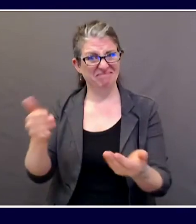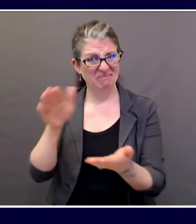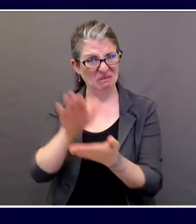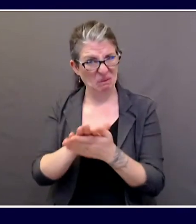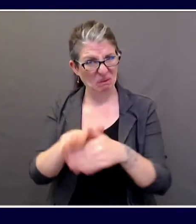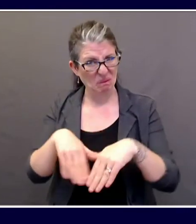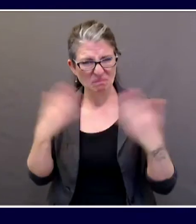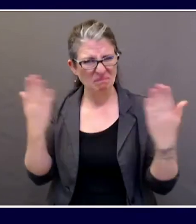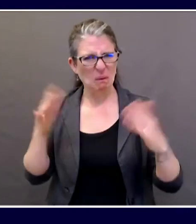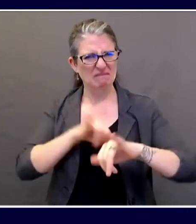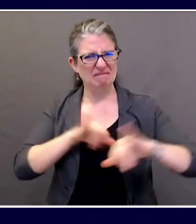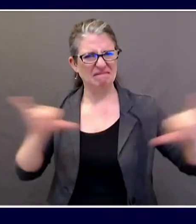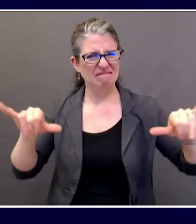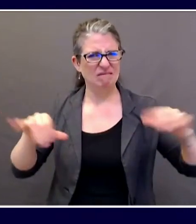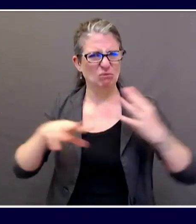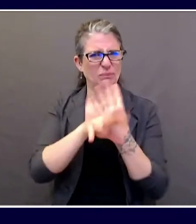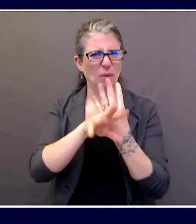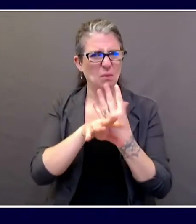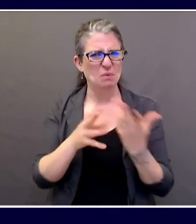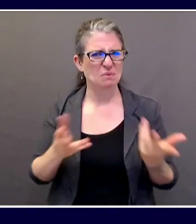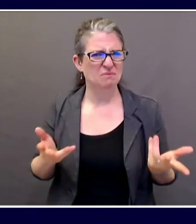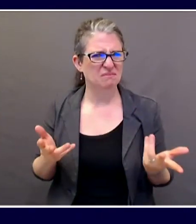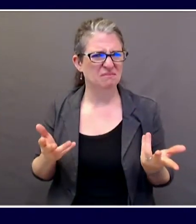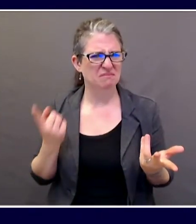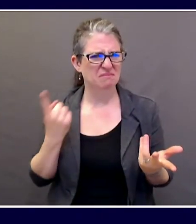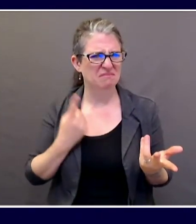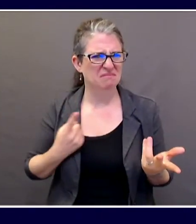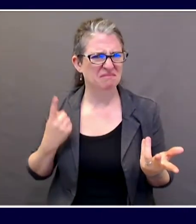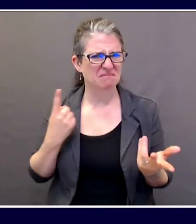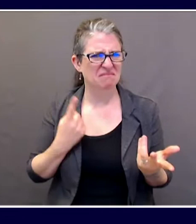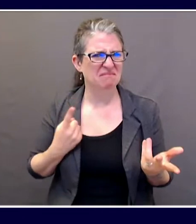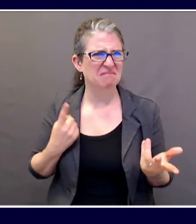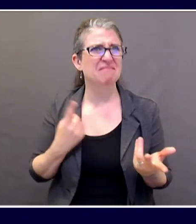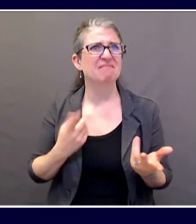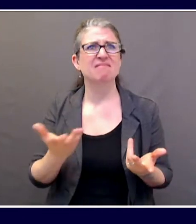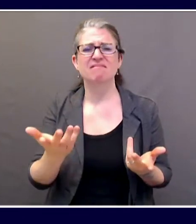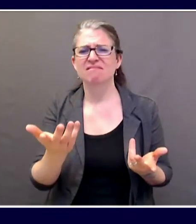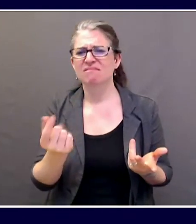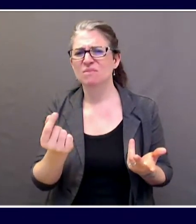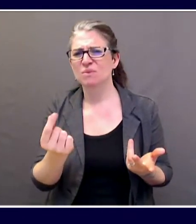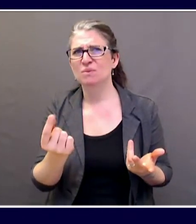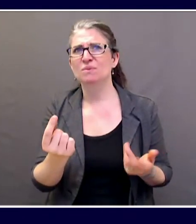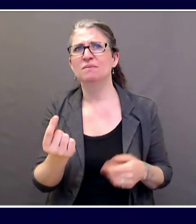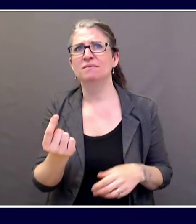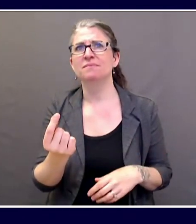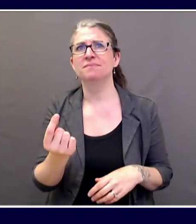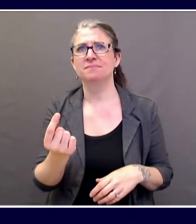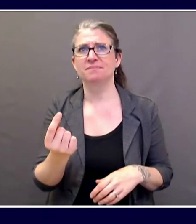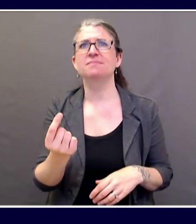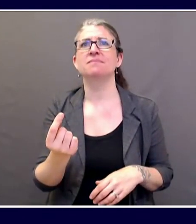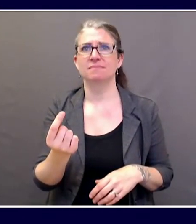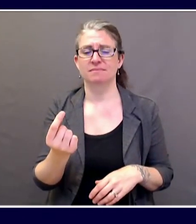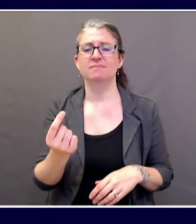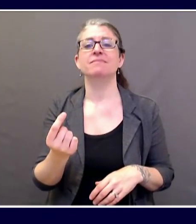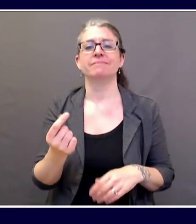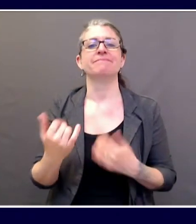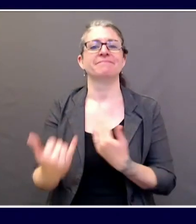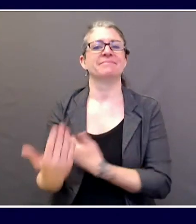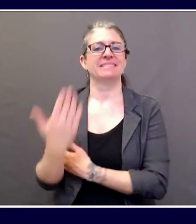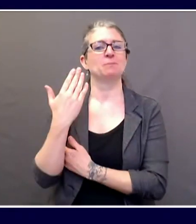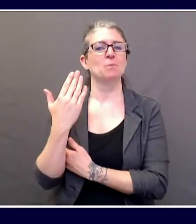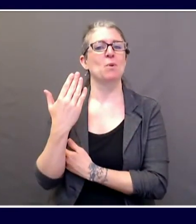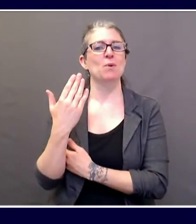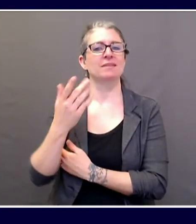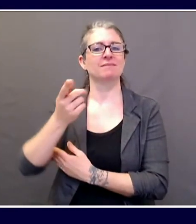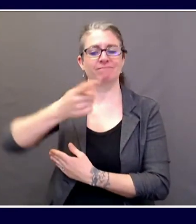Yeah, I was huddling with some of our epidemiology team just earlier today to see what we're seeing and learn